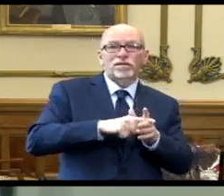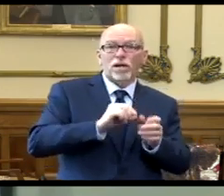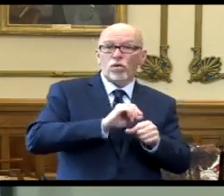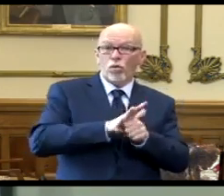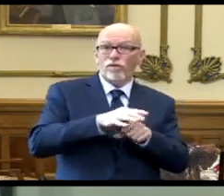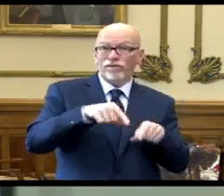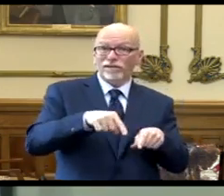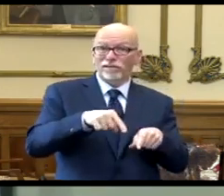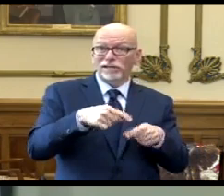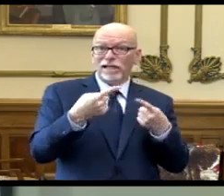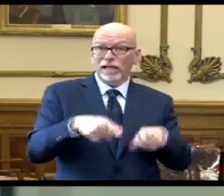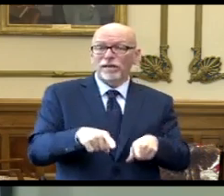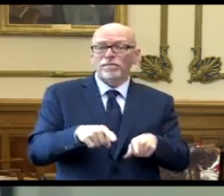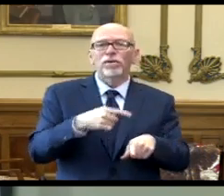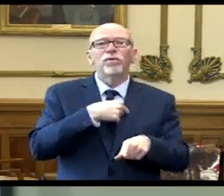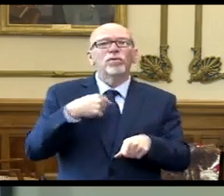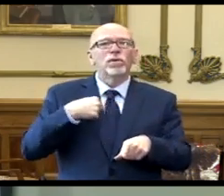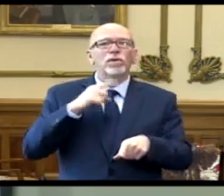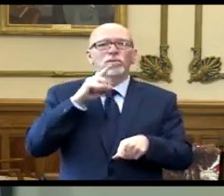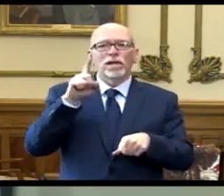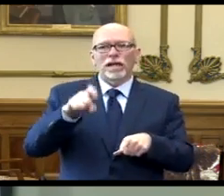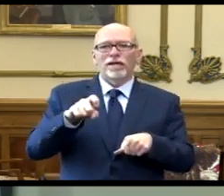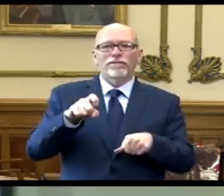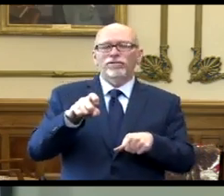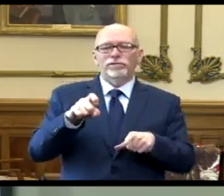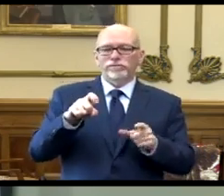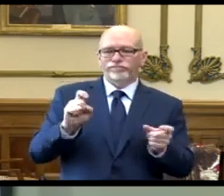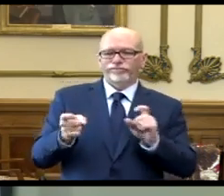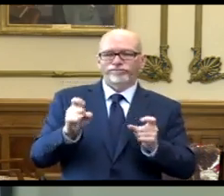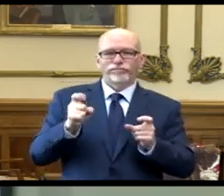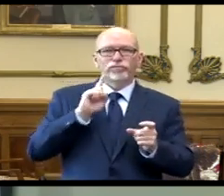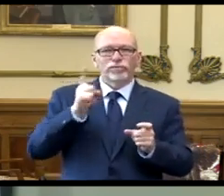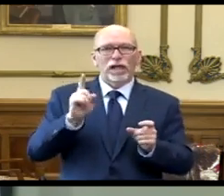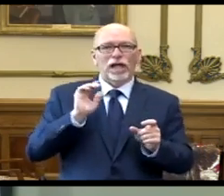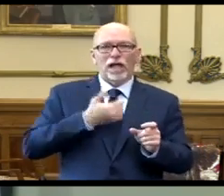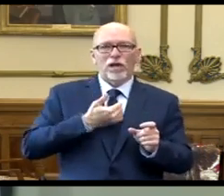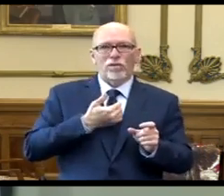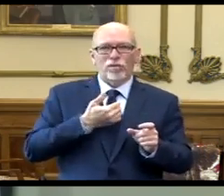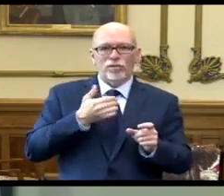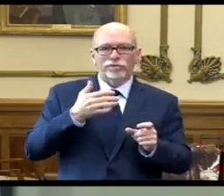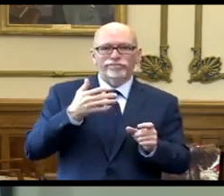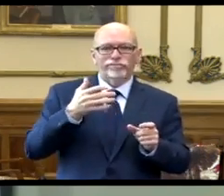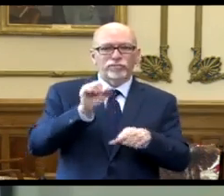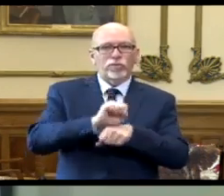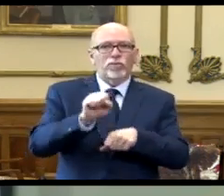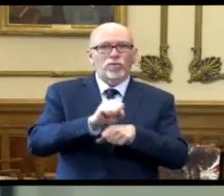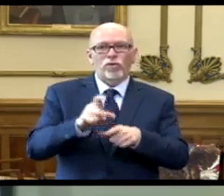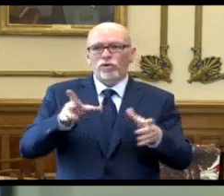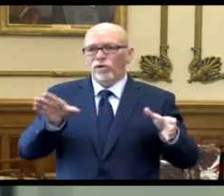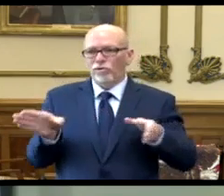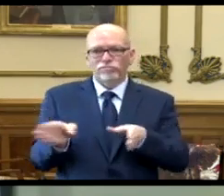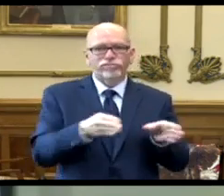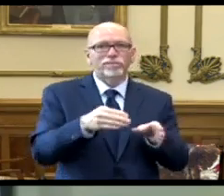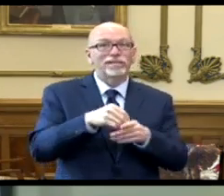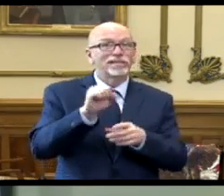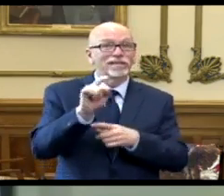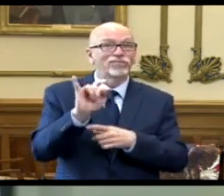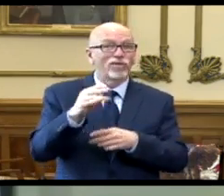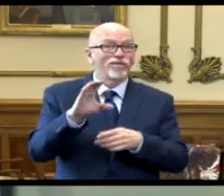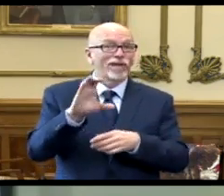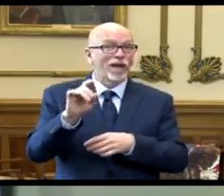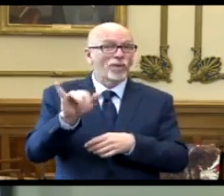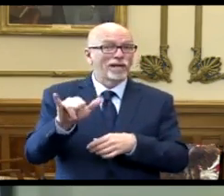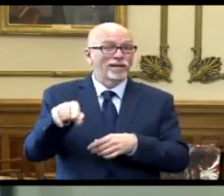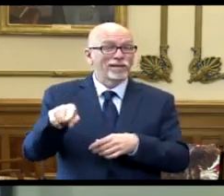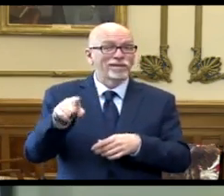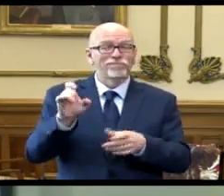COVID-19, we've really had to redeploy a substantial part of our workforce in St. Joseph County and